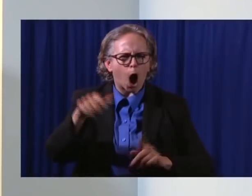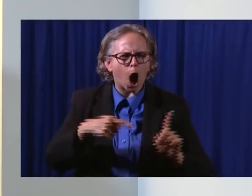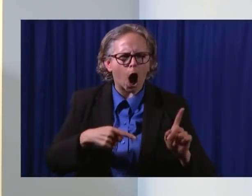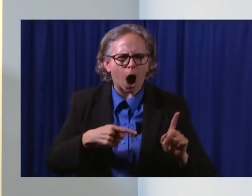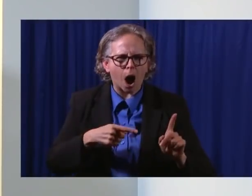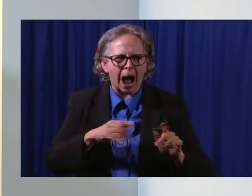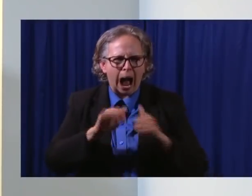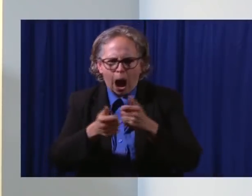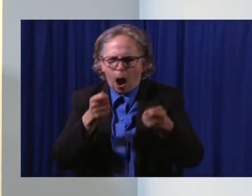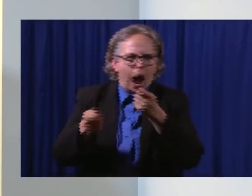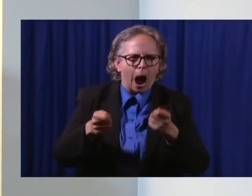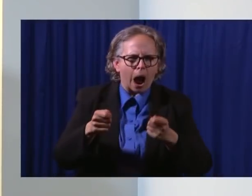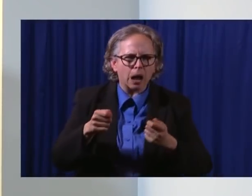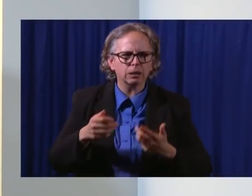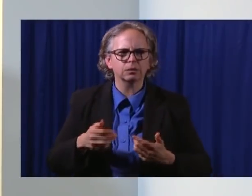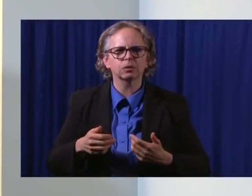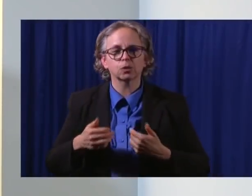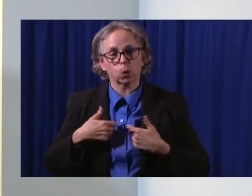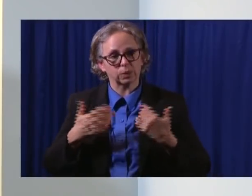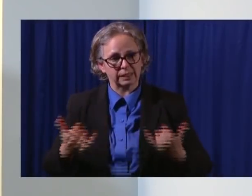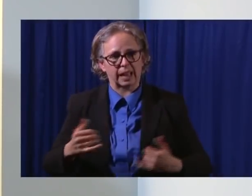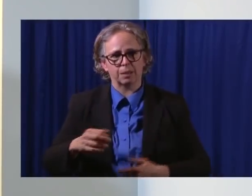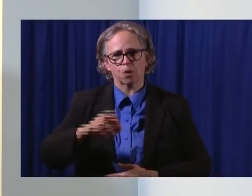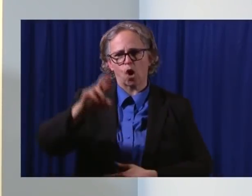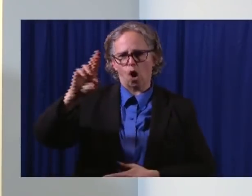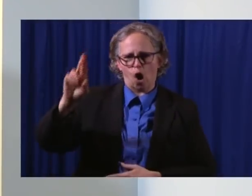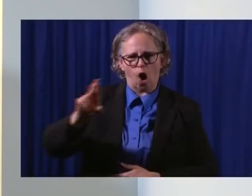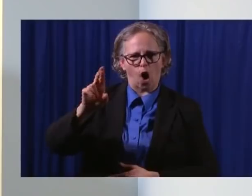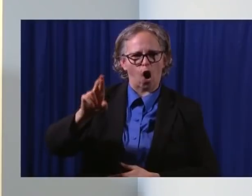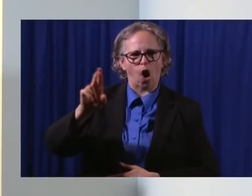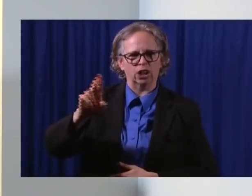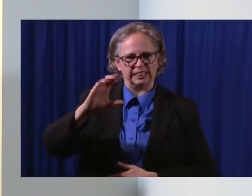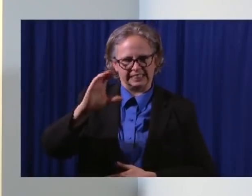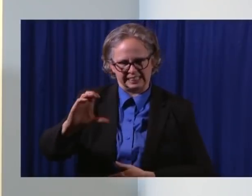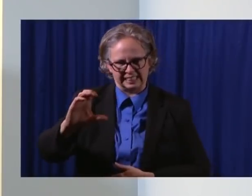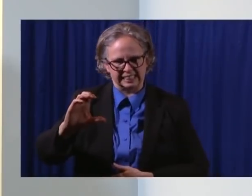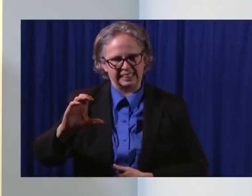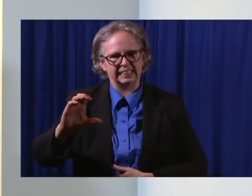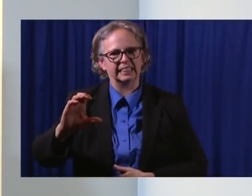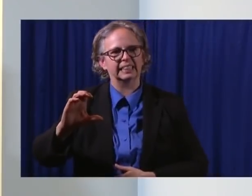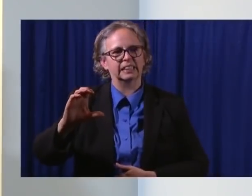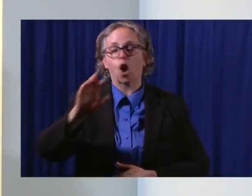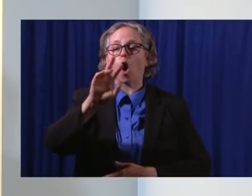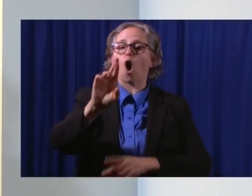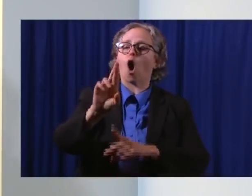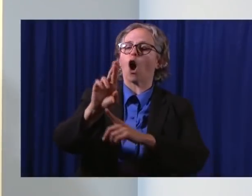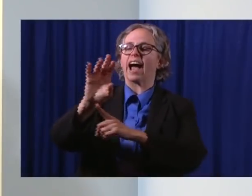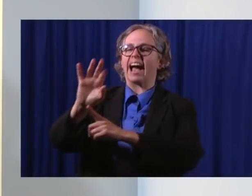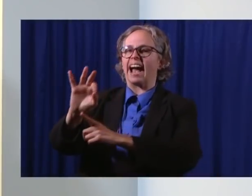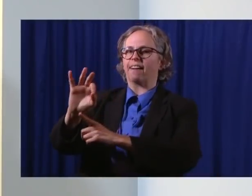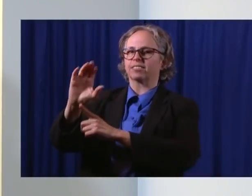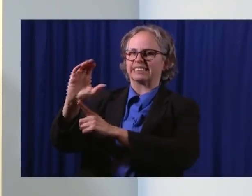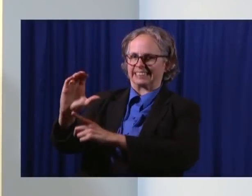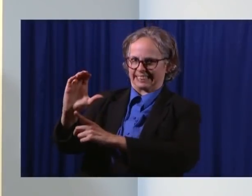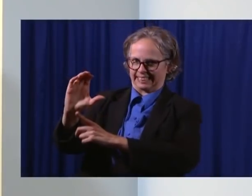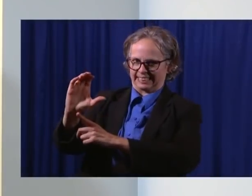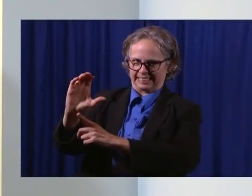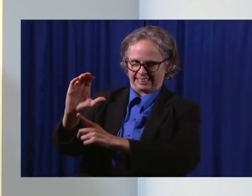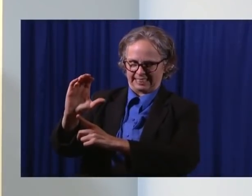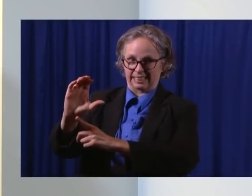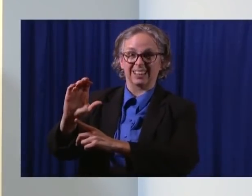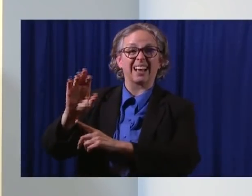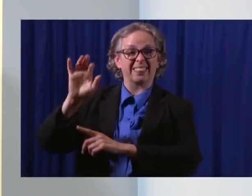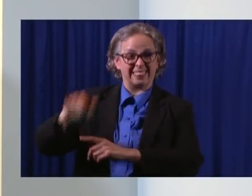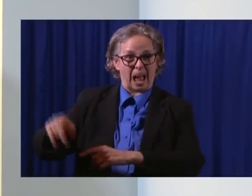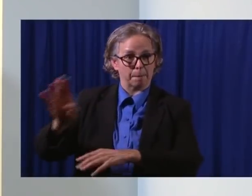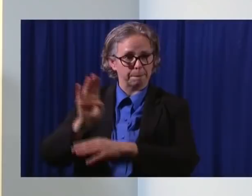We have with us today the RFC Group of Westchester. RFC specializes in commercial design, laying out efficient